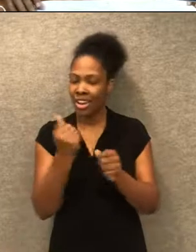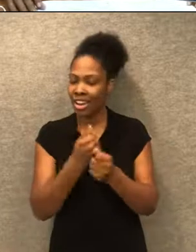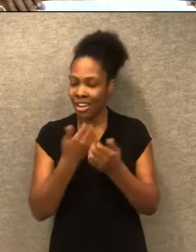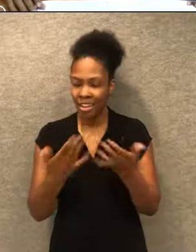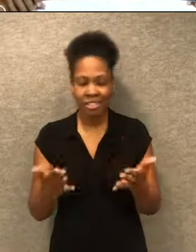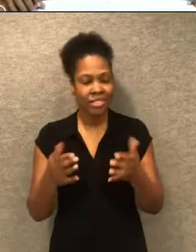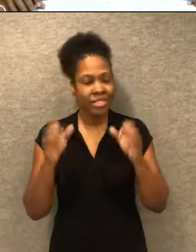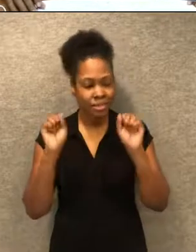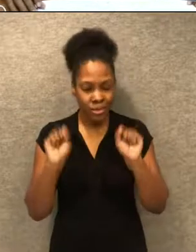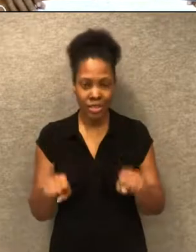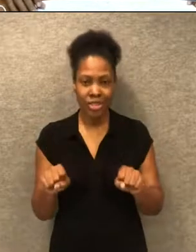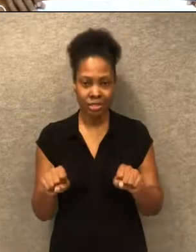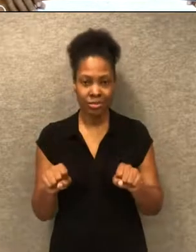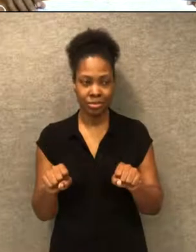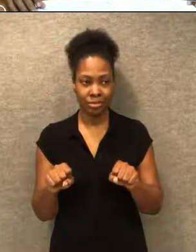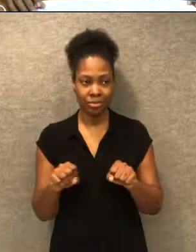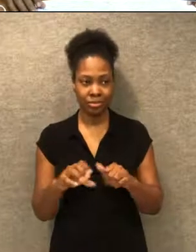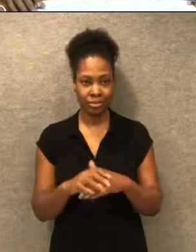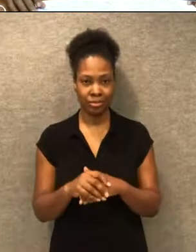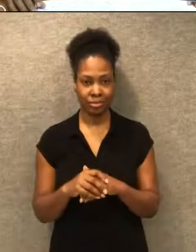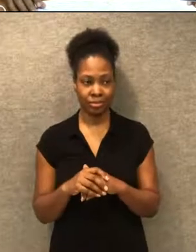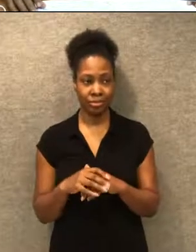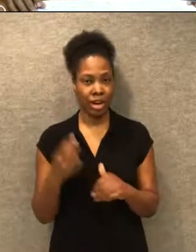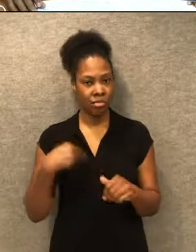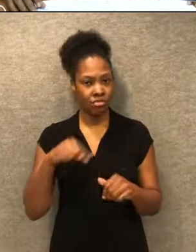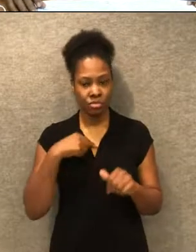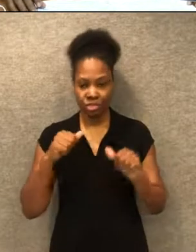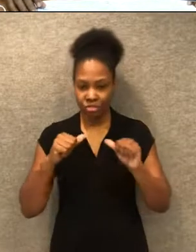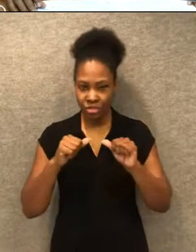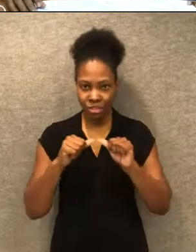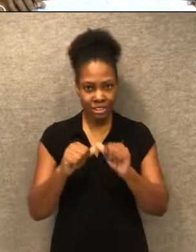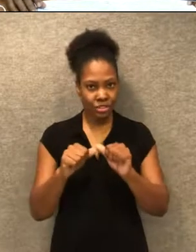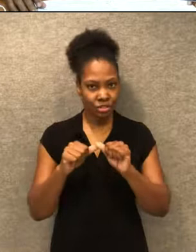the caller who asked that question, and we're going to continue to